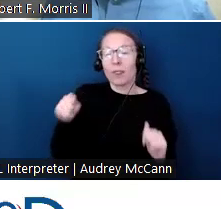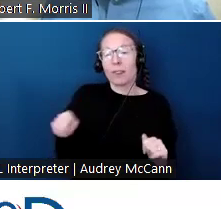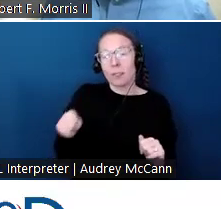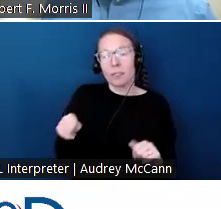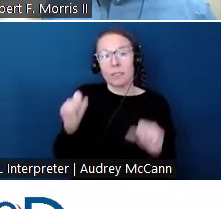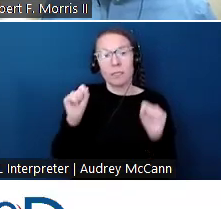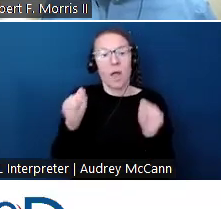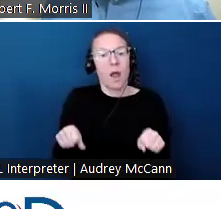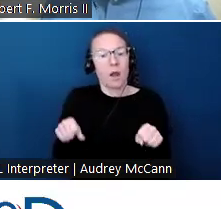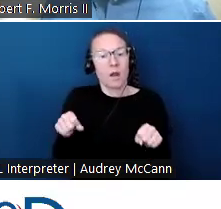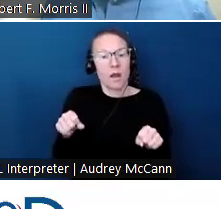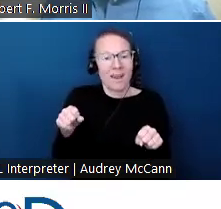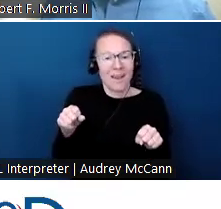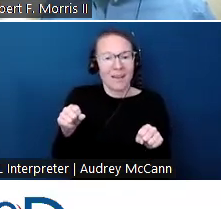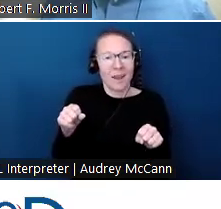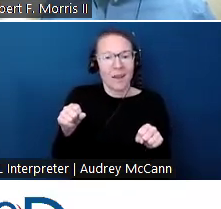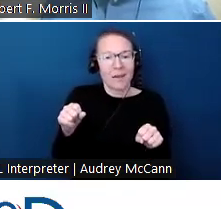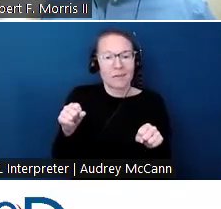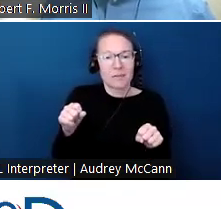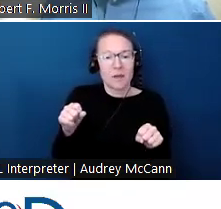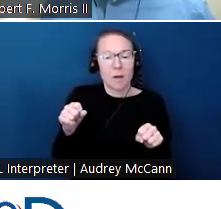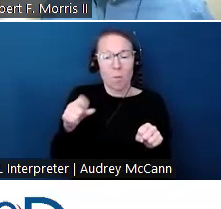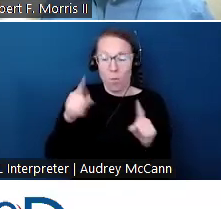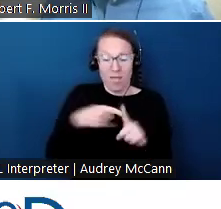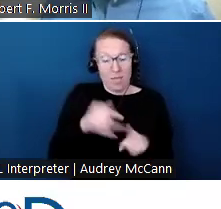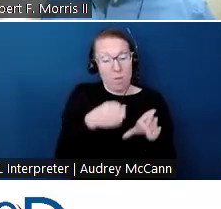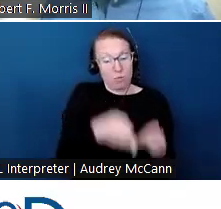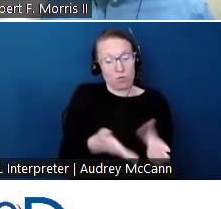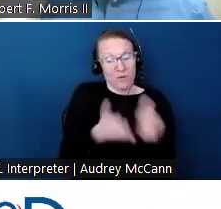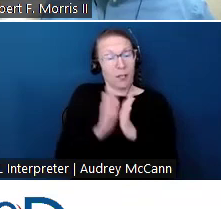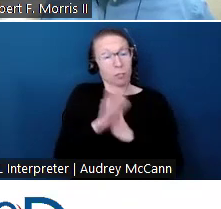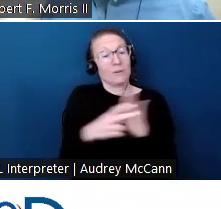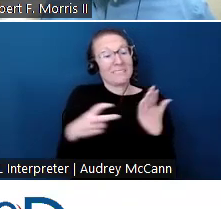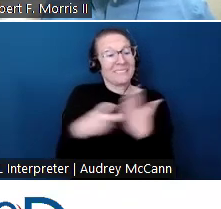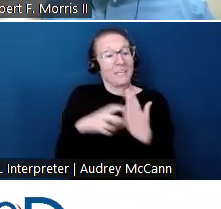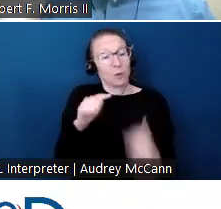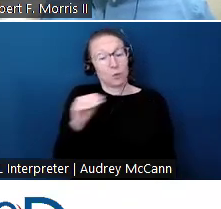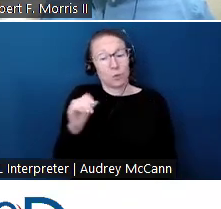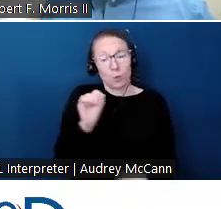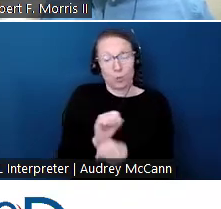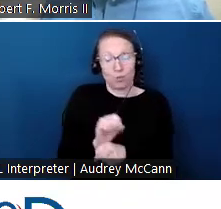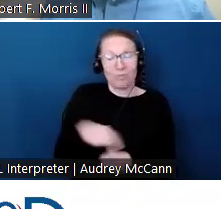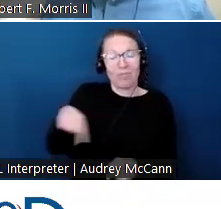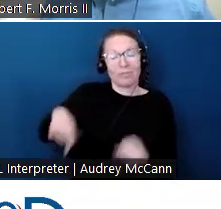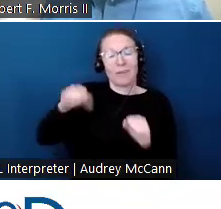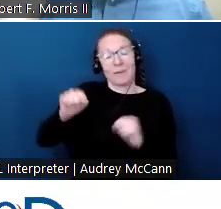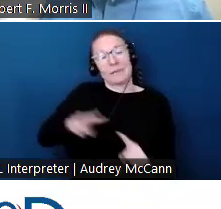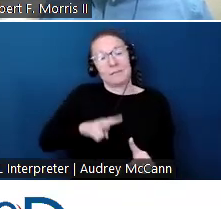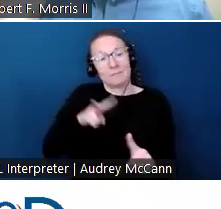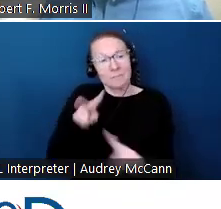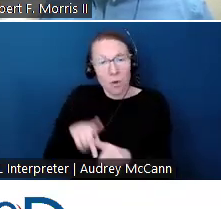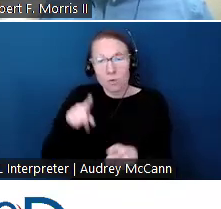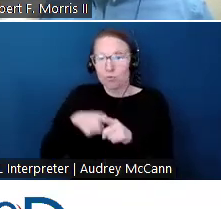take, once the individual requests and receives their ticket to work, they can assign that ticket to the Centers for People